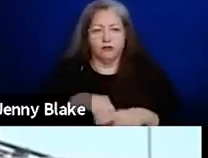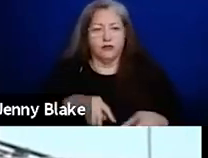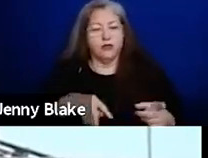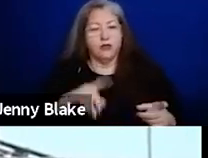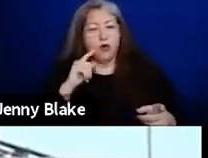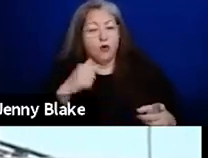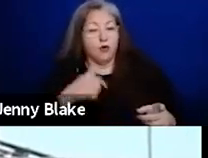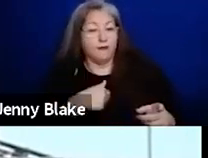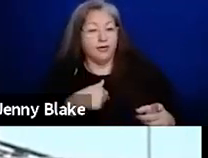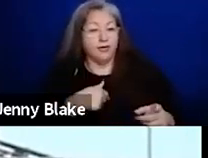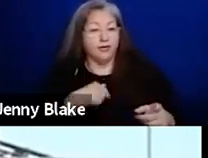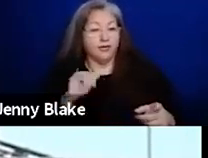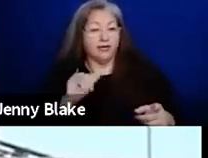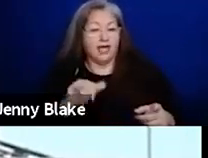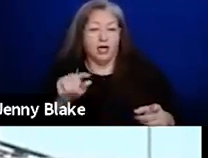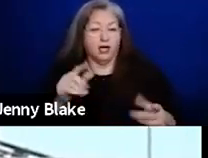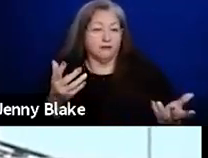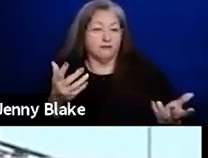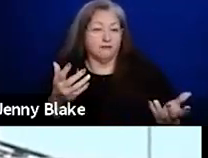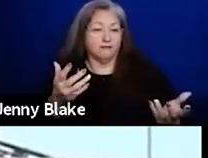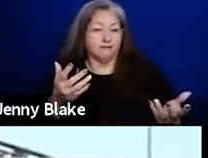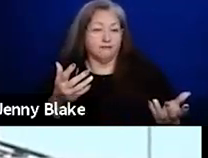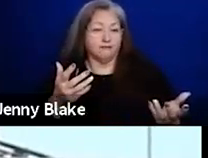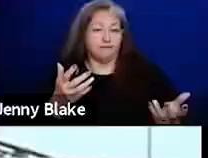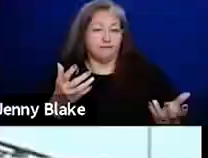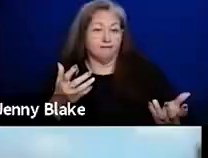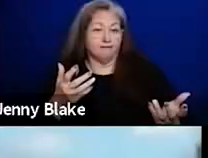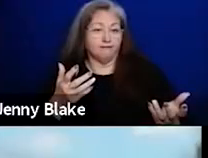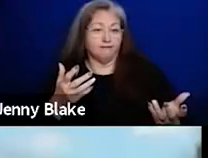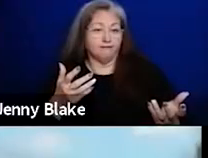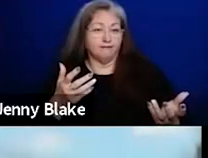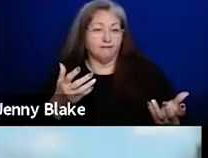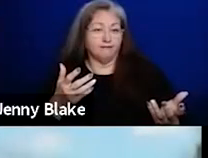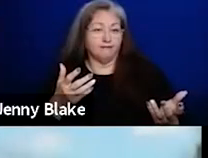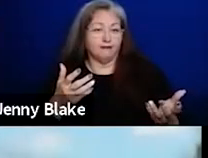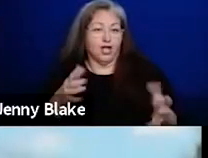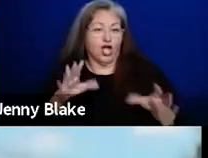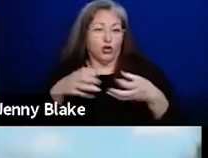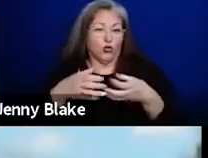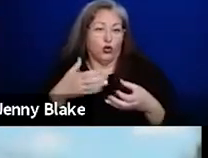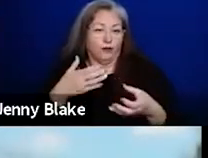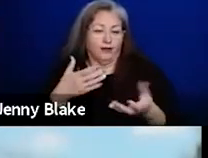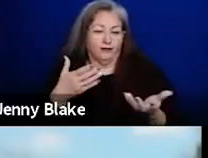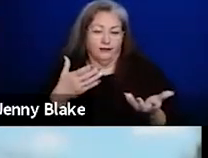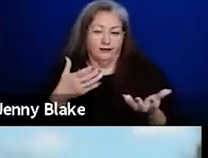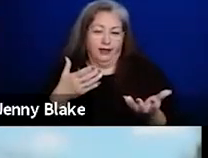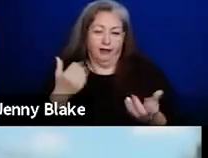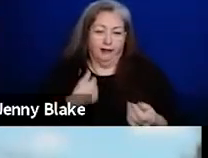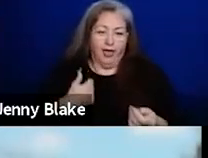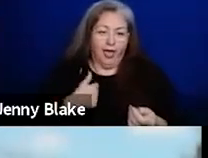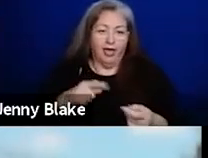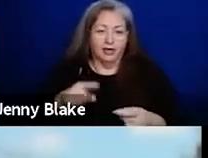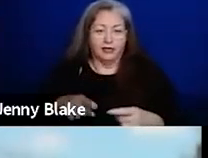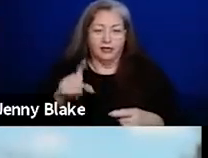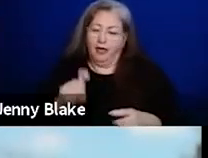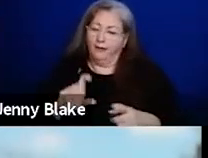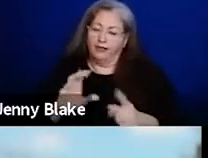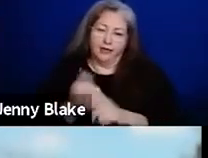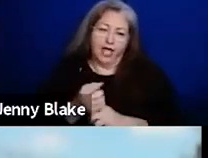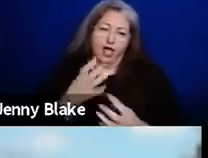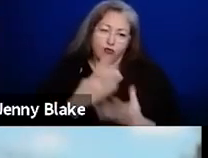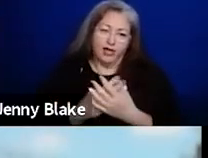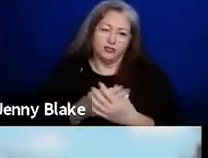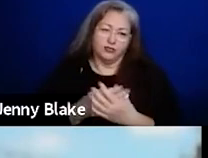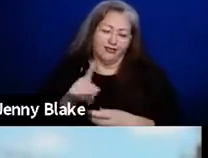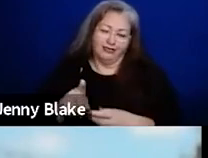was merely a work of hooligans, who must be arrested. Criminal